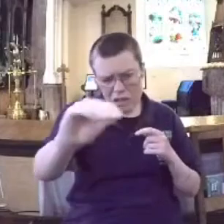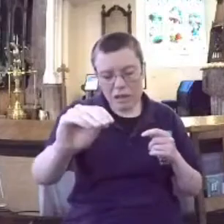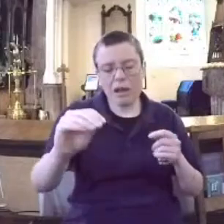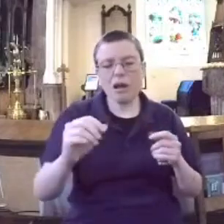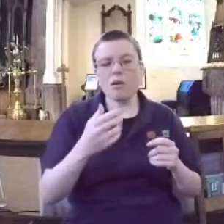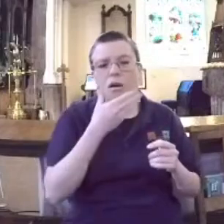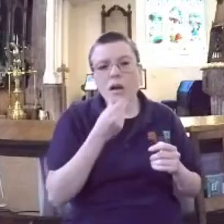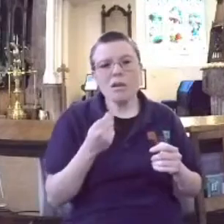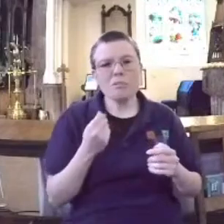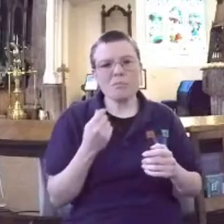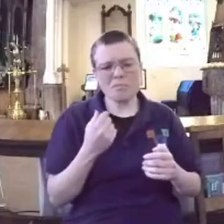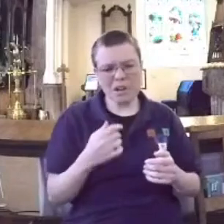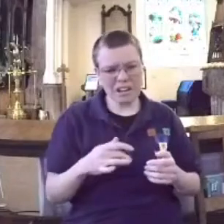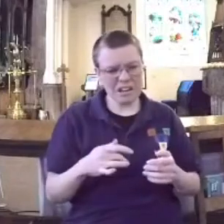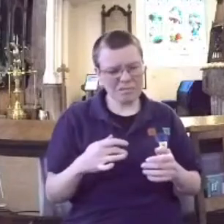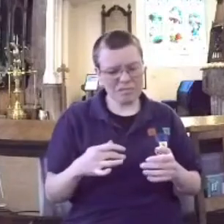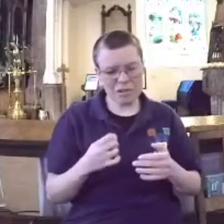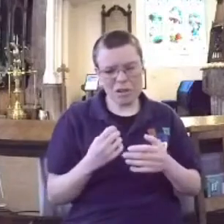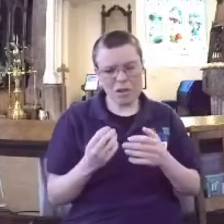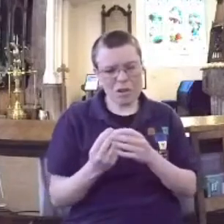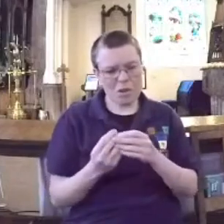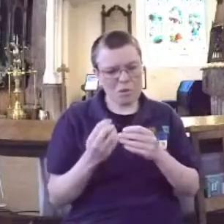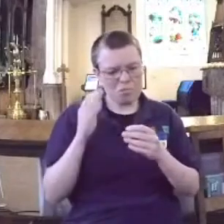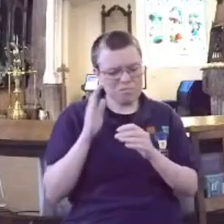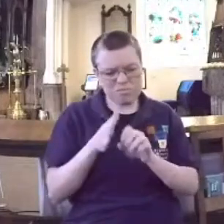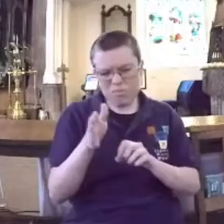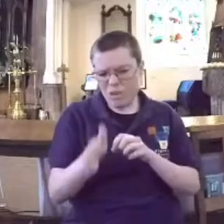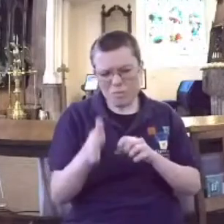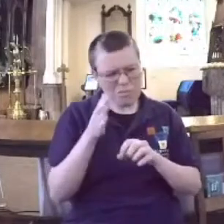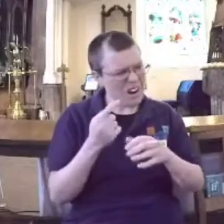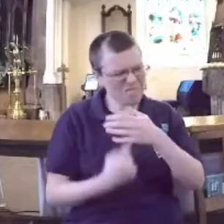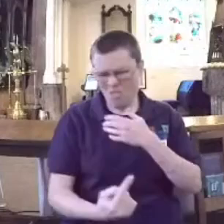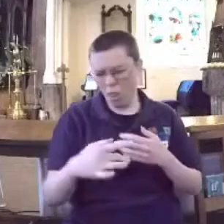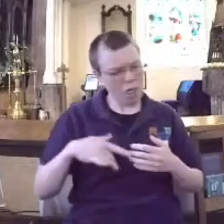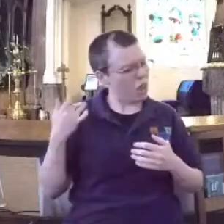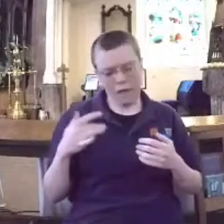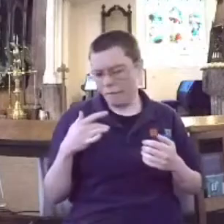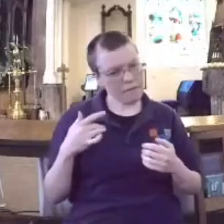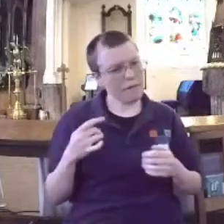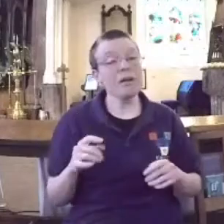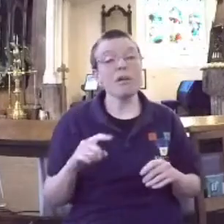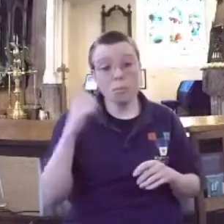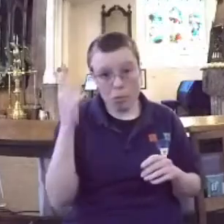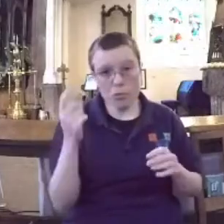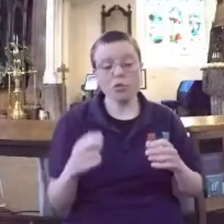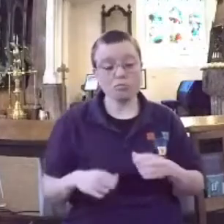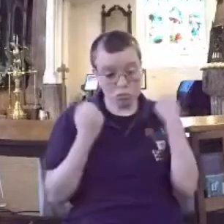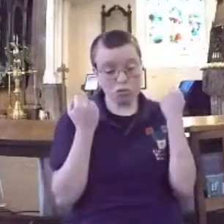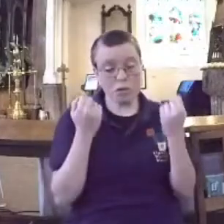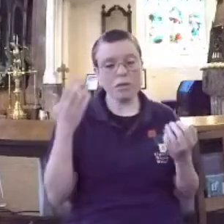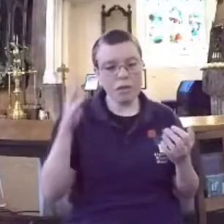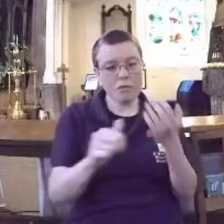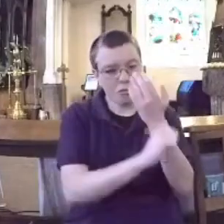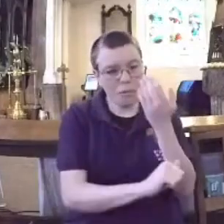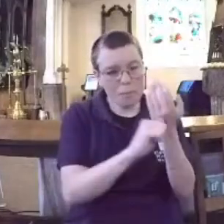of the Lord. He used Scripture throughout his ministry whenever he was challenged by the Pharisees.